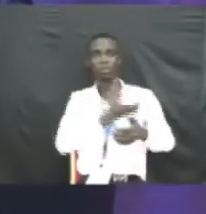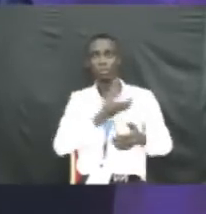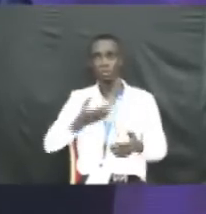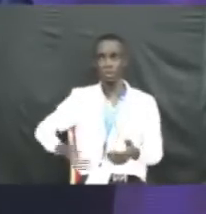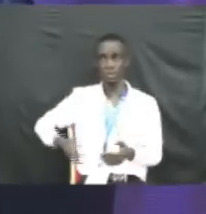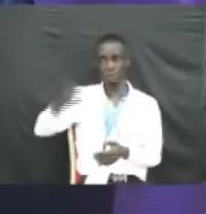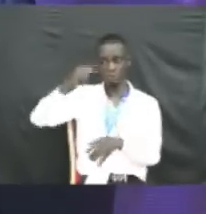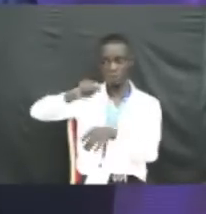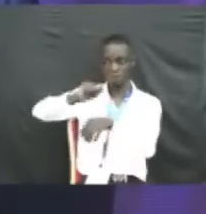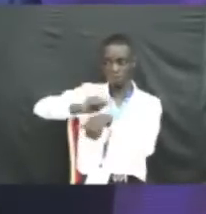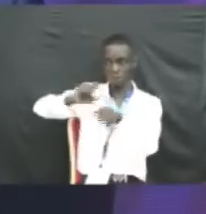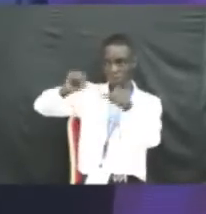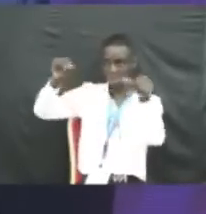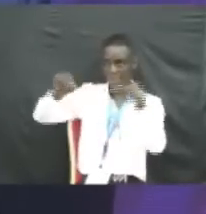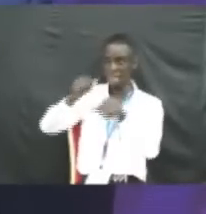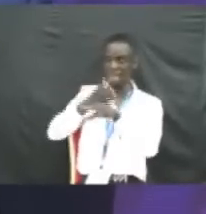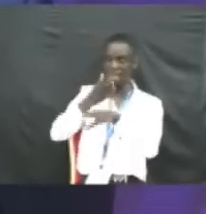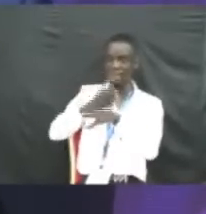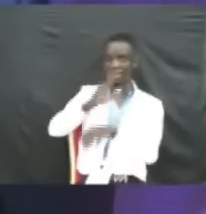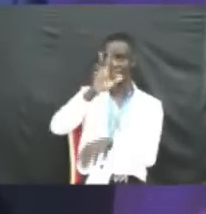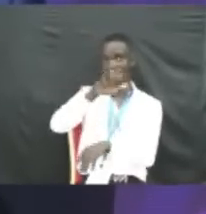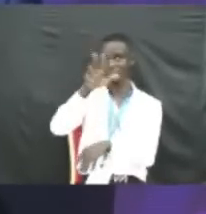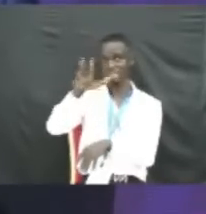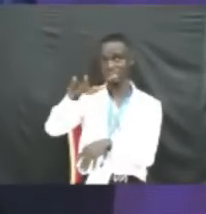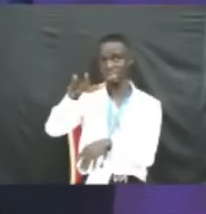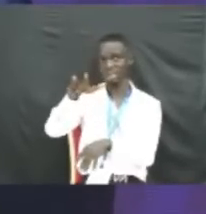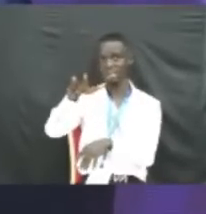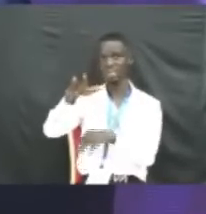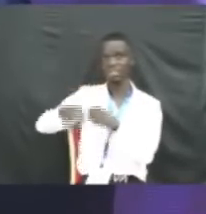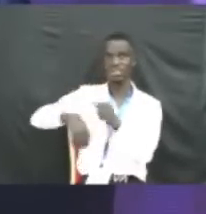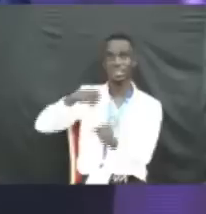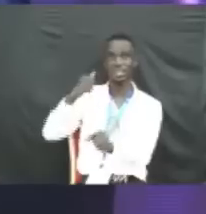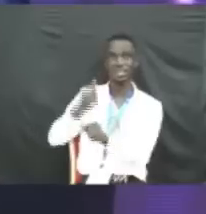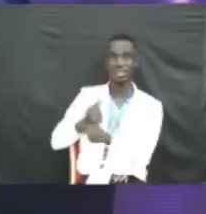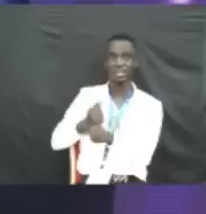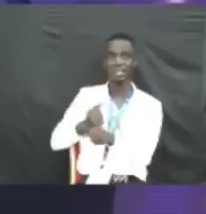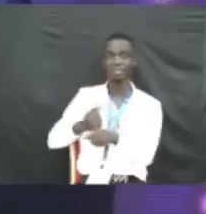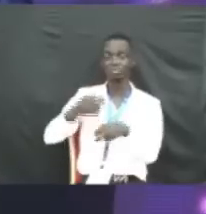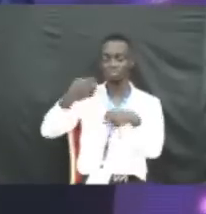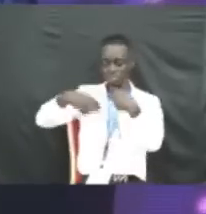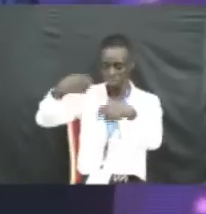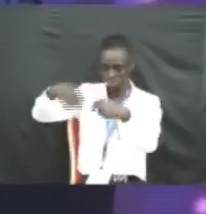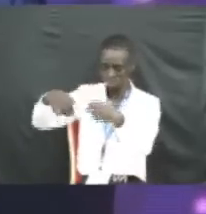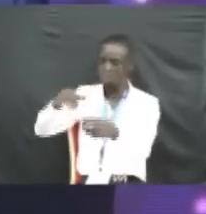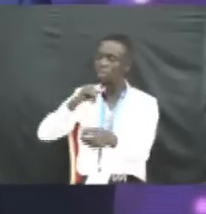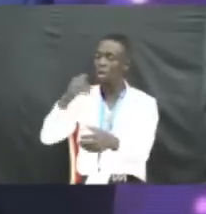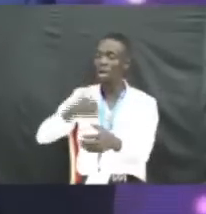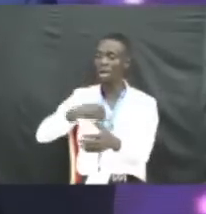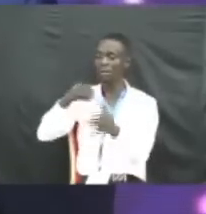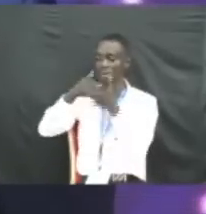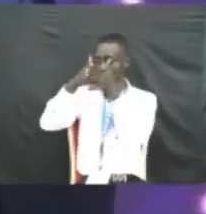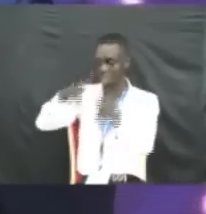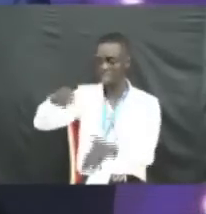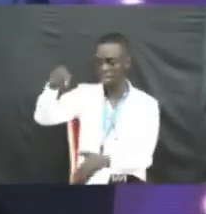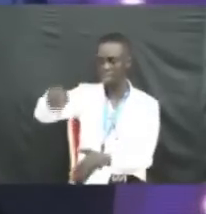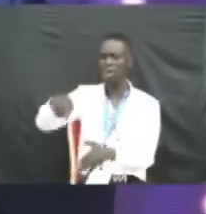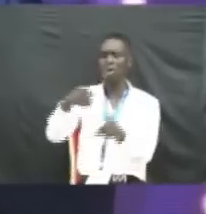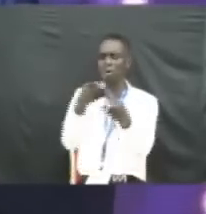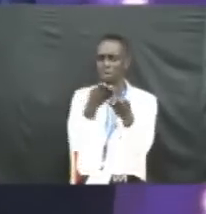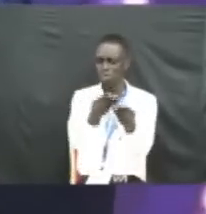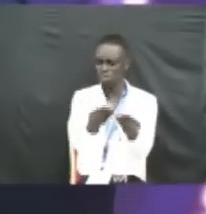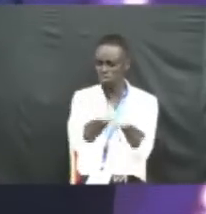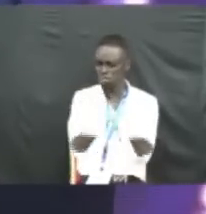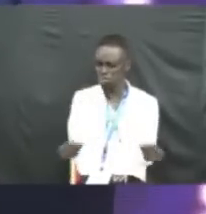area. After 33 years absence of a substantive traditional leader, he was able to settle